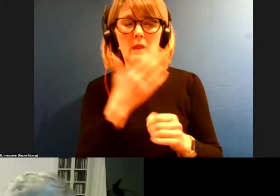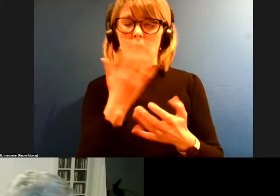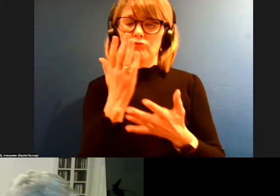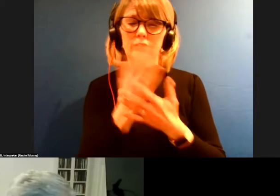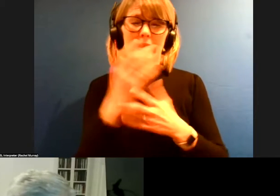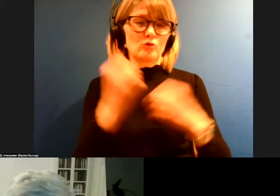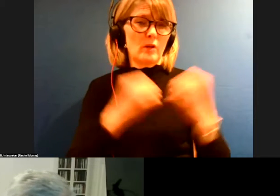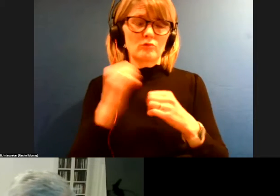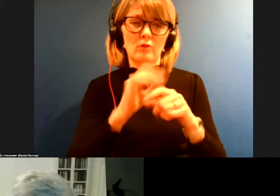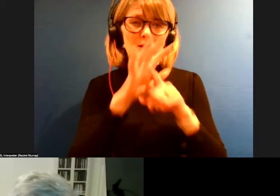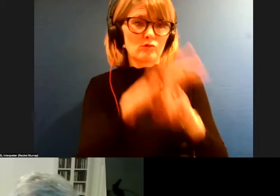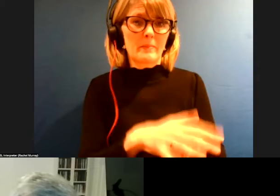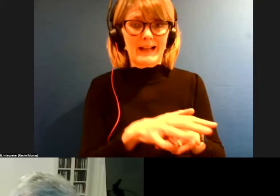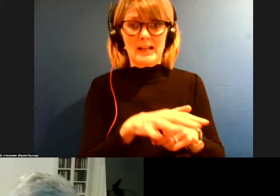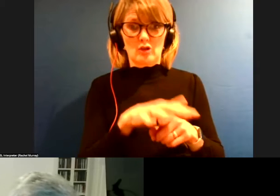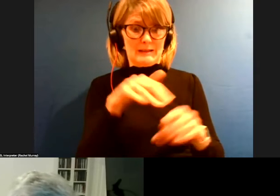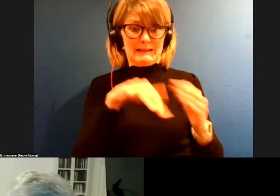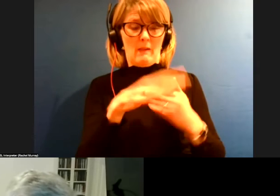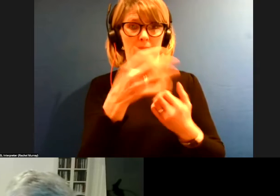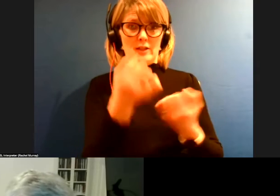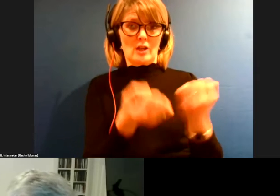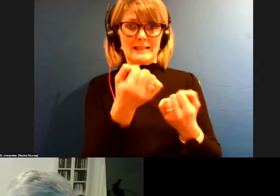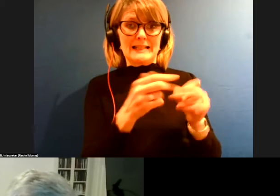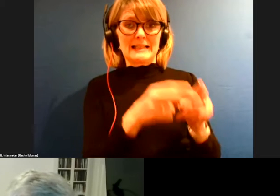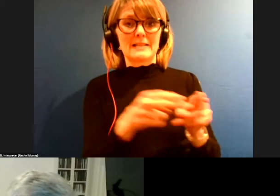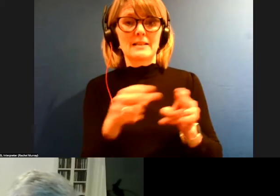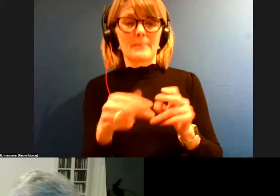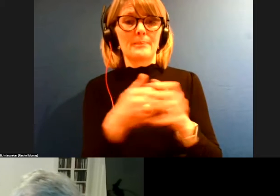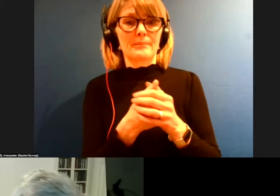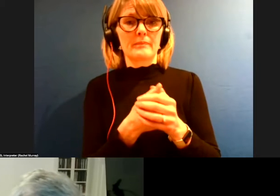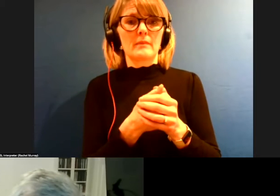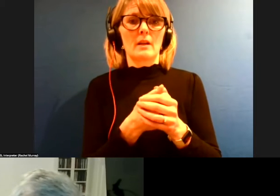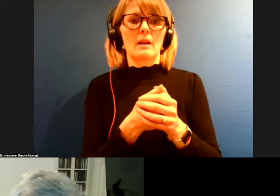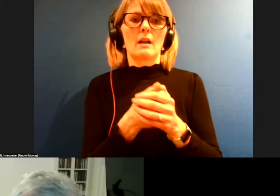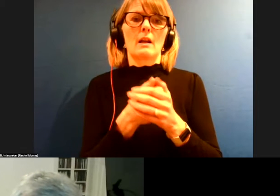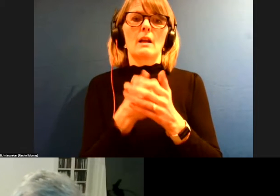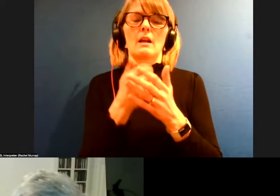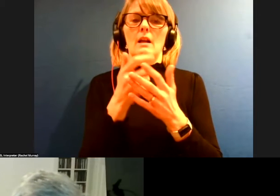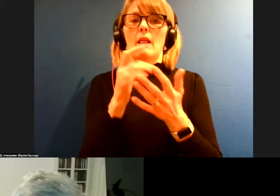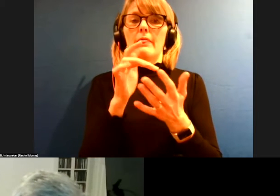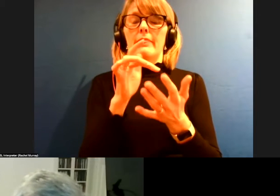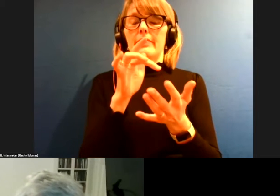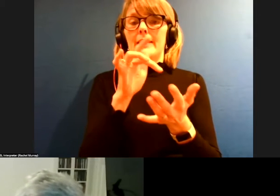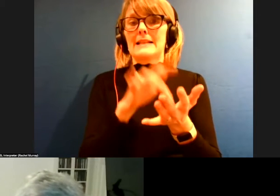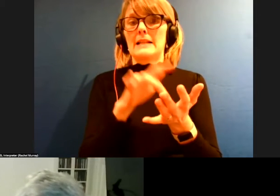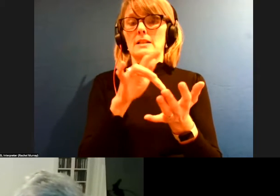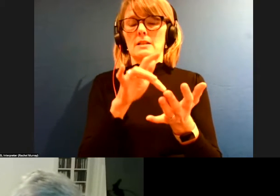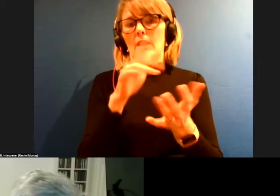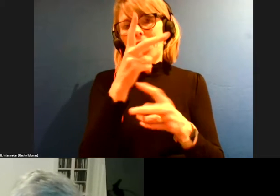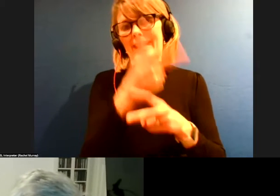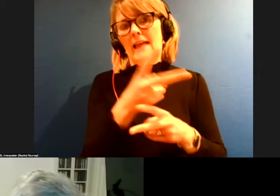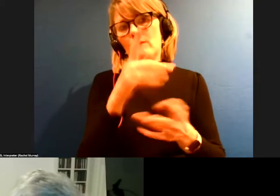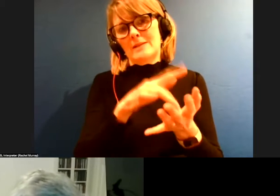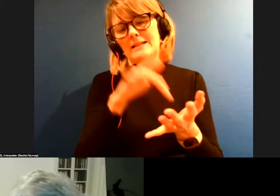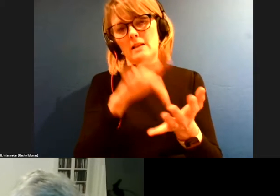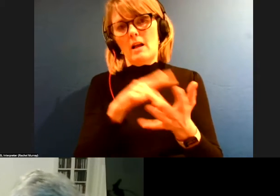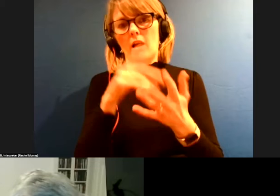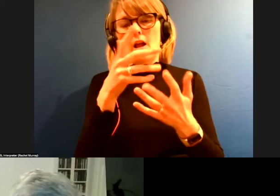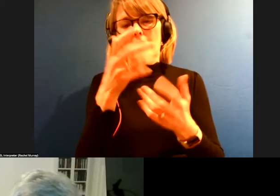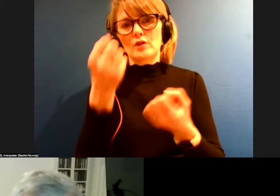in the justice system. The Centre for Social Justice says that the likelihood is that 10% of the population